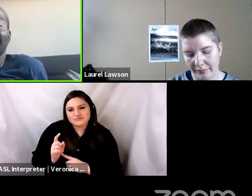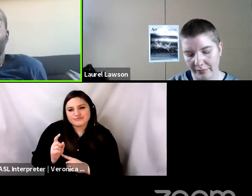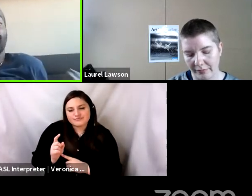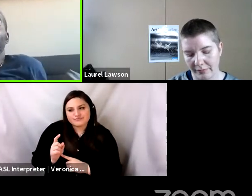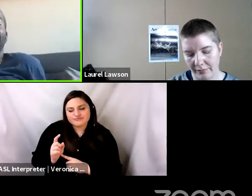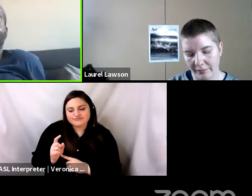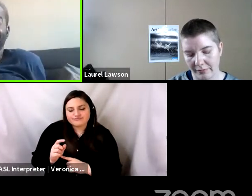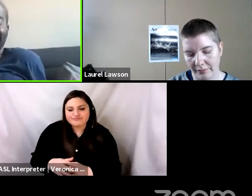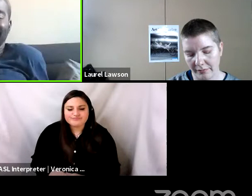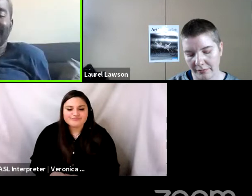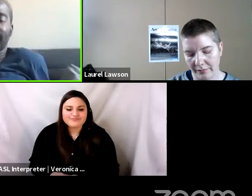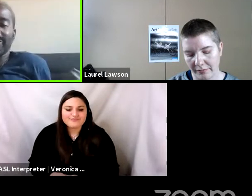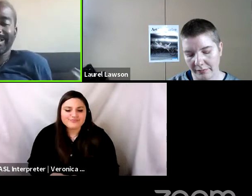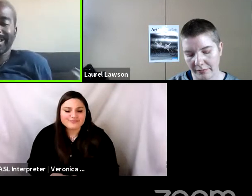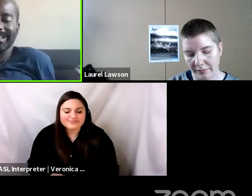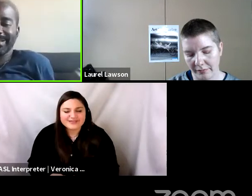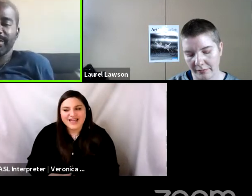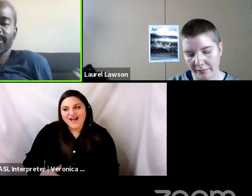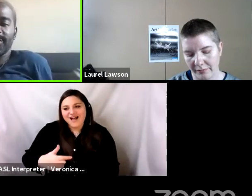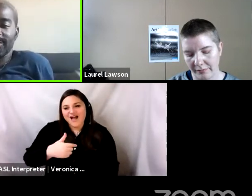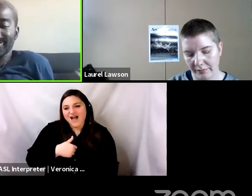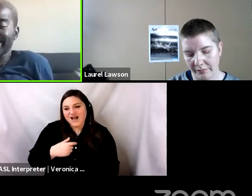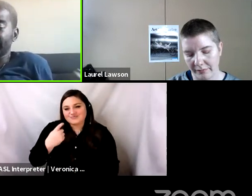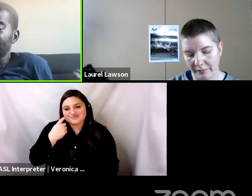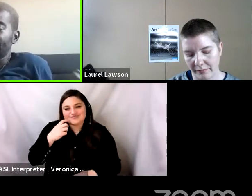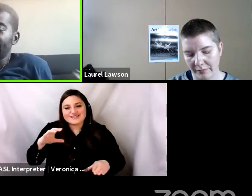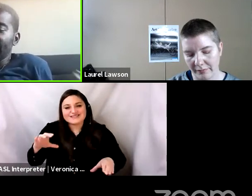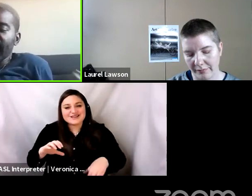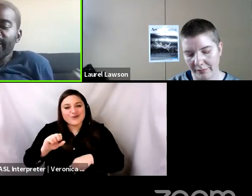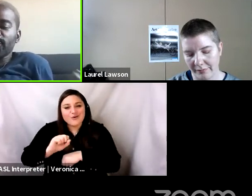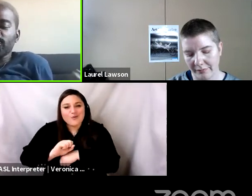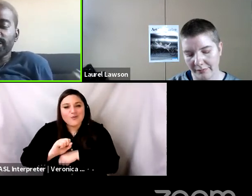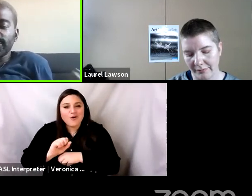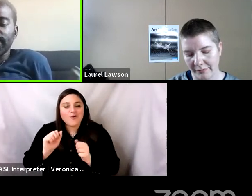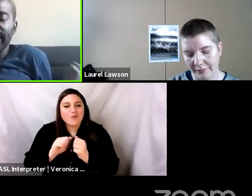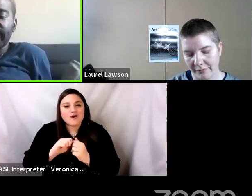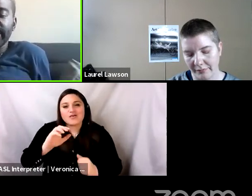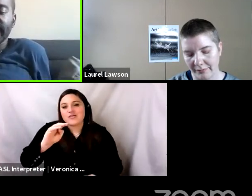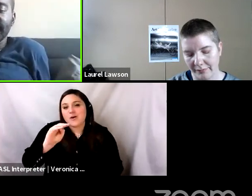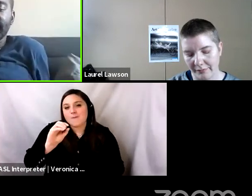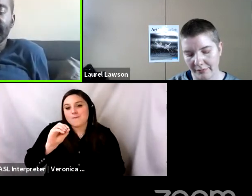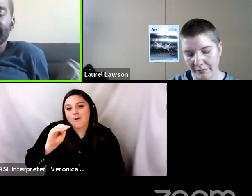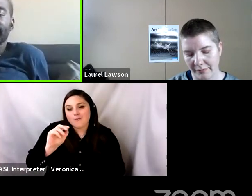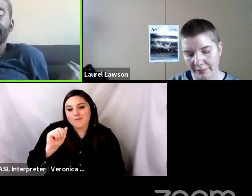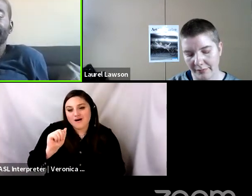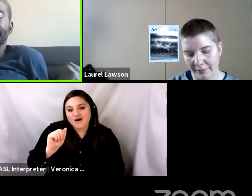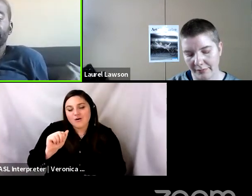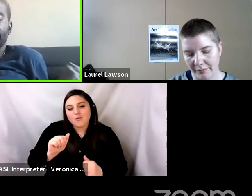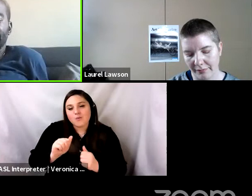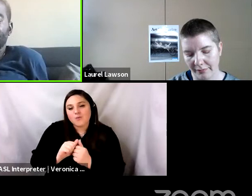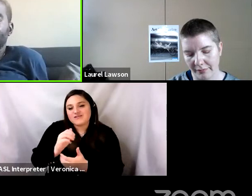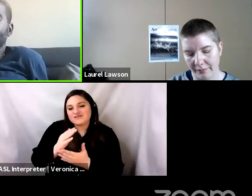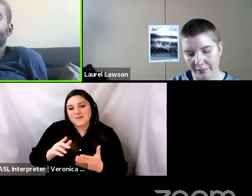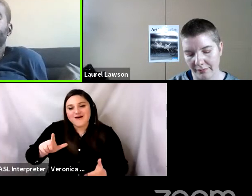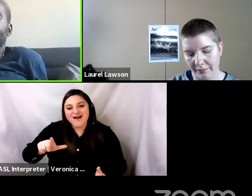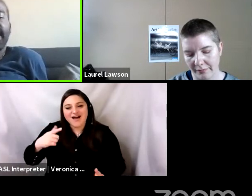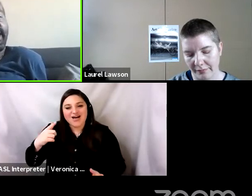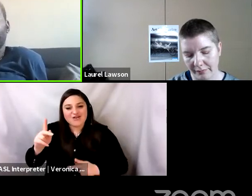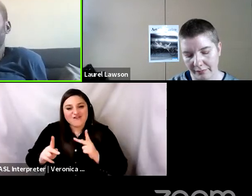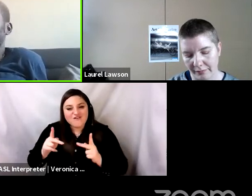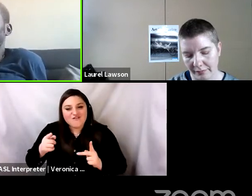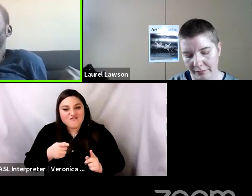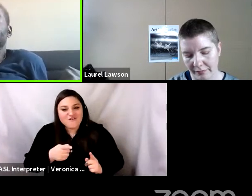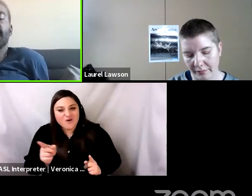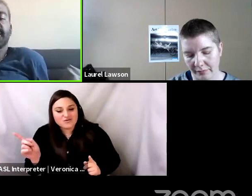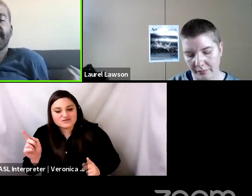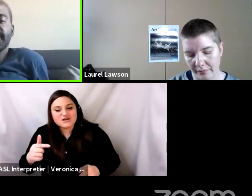thing at MoMA with some other folks, and that was really repairing with some other dance artists like Nick